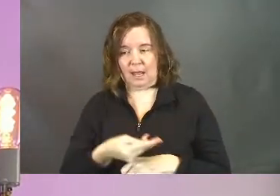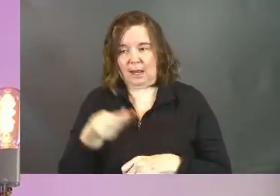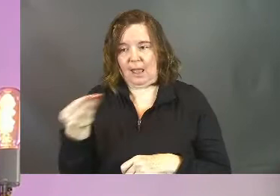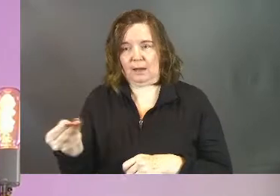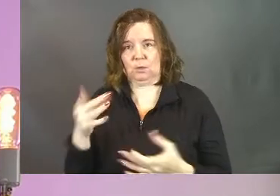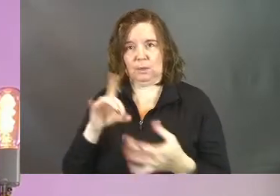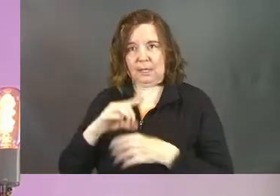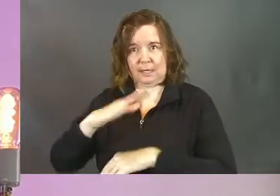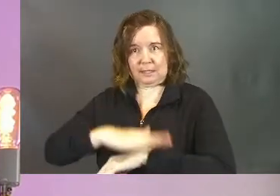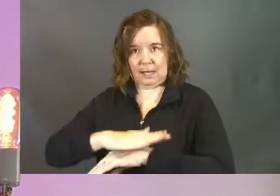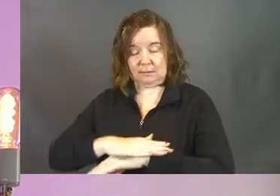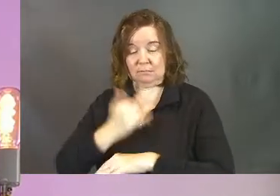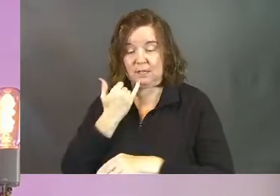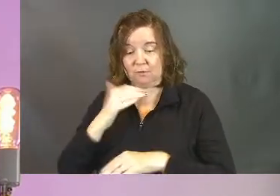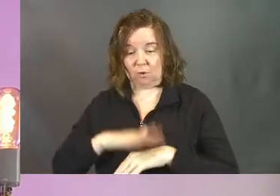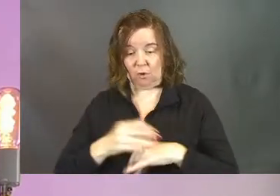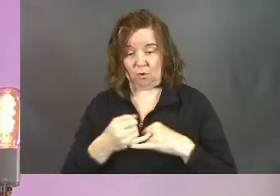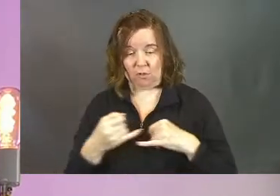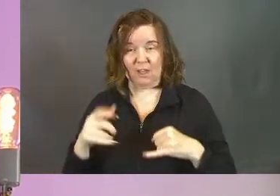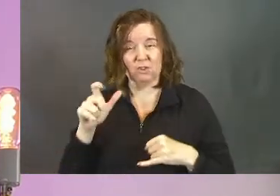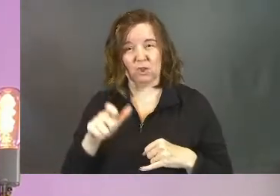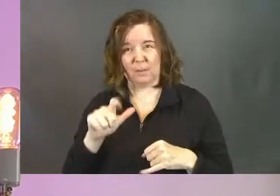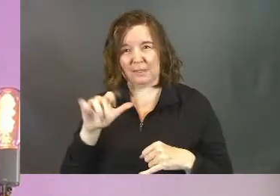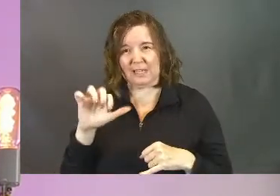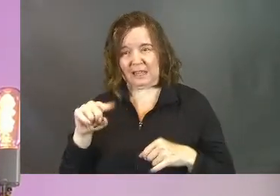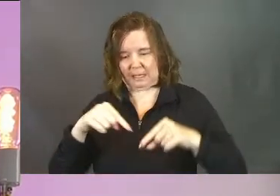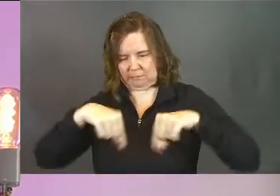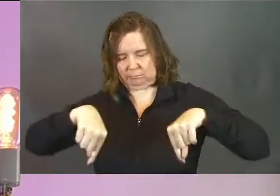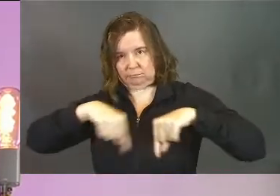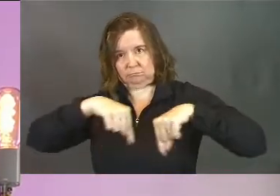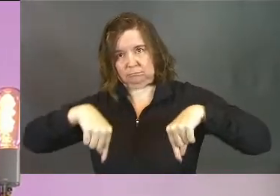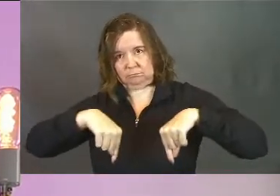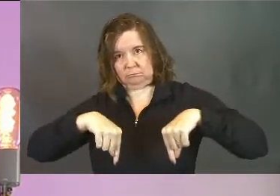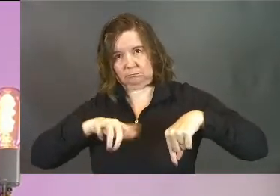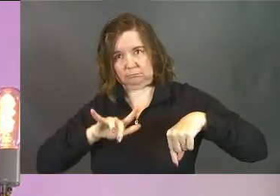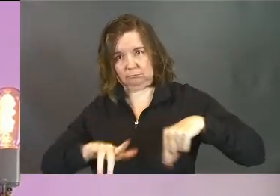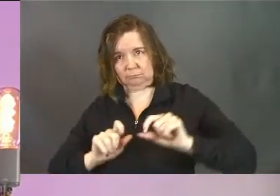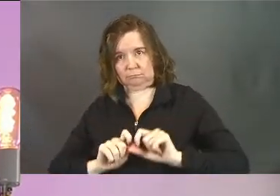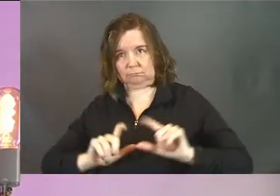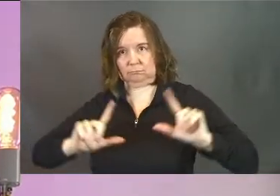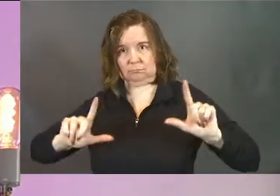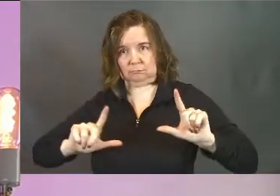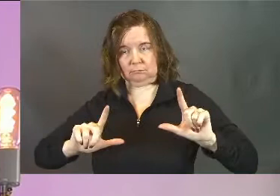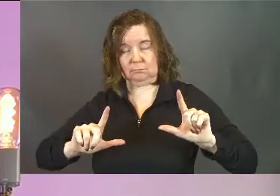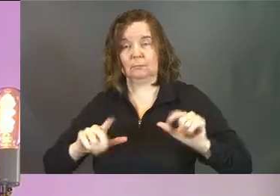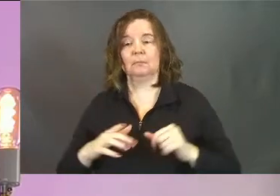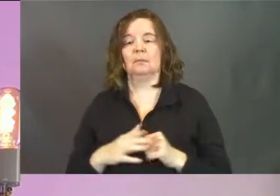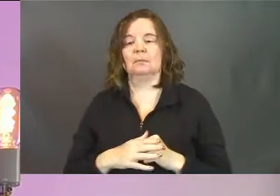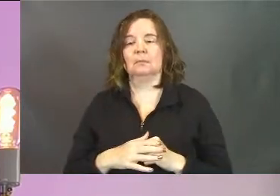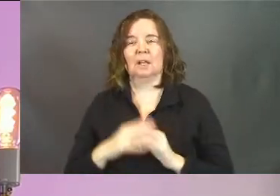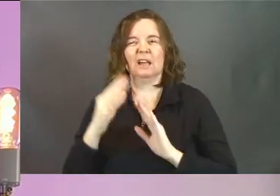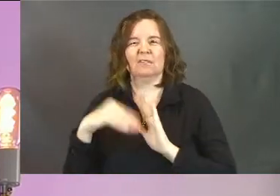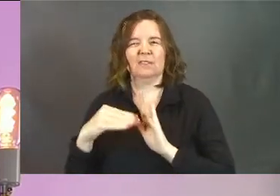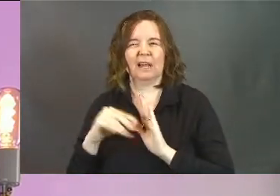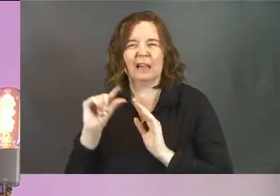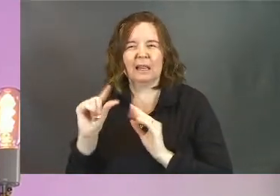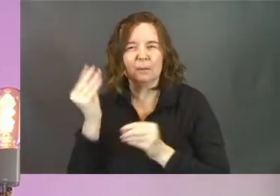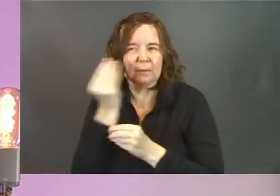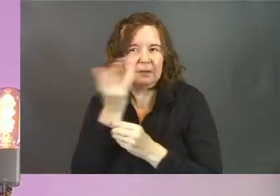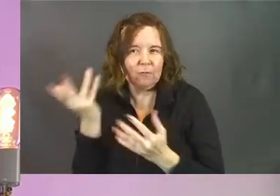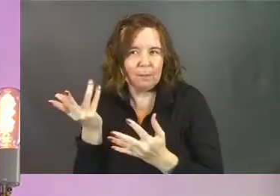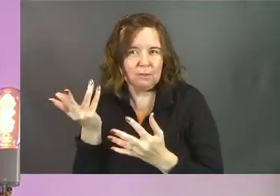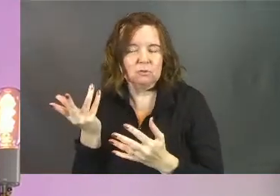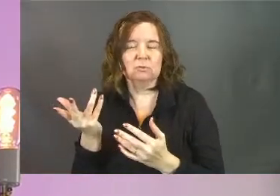the Connect desk. And if you're online, there should be a link down here below that talks about Connect. You click that link, just fill in a little bit of the